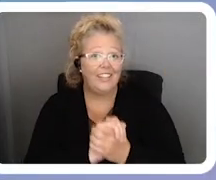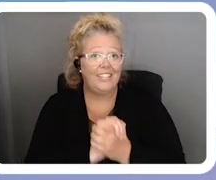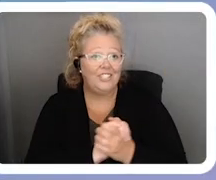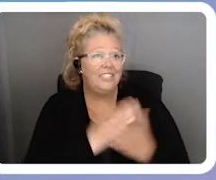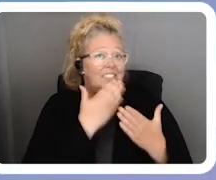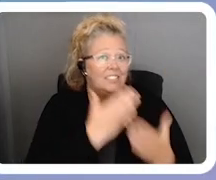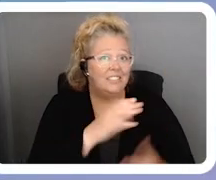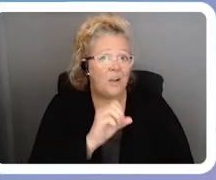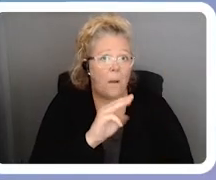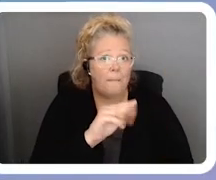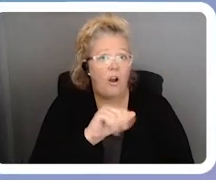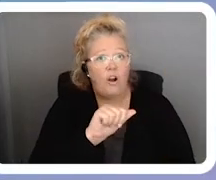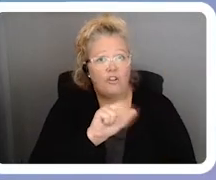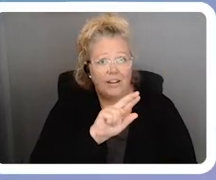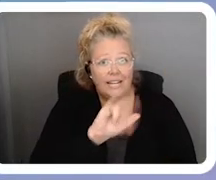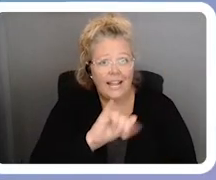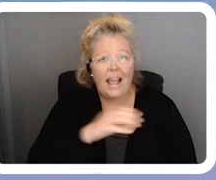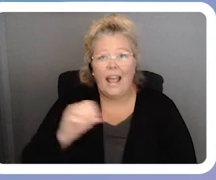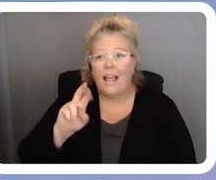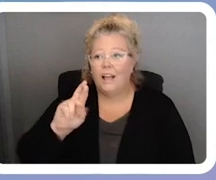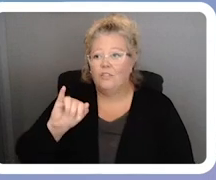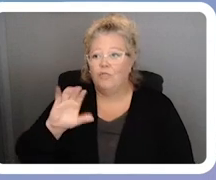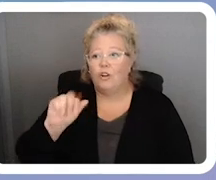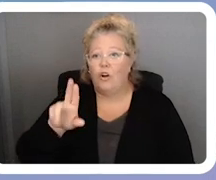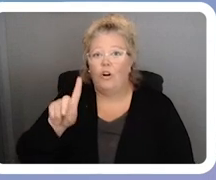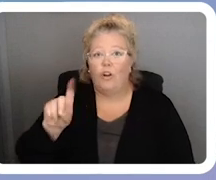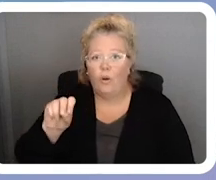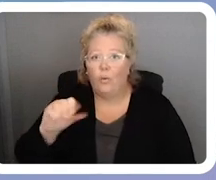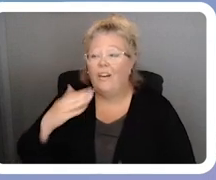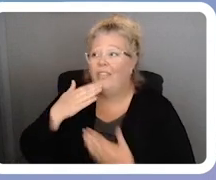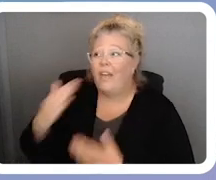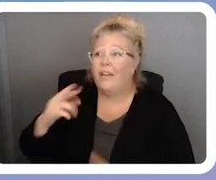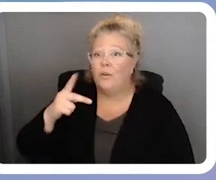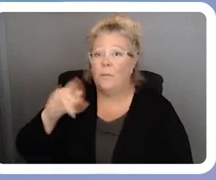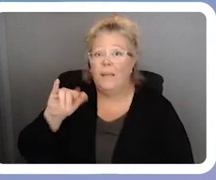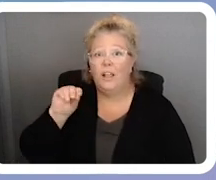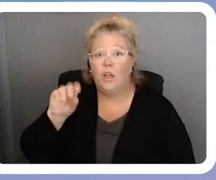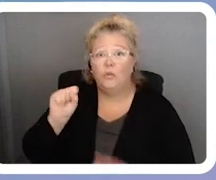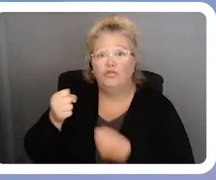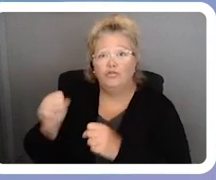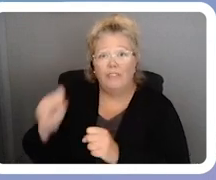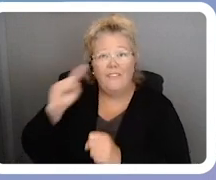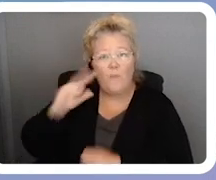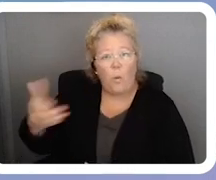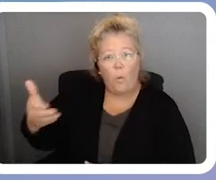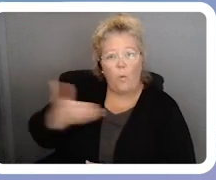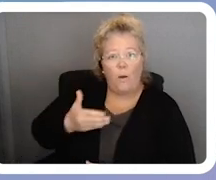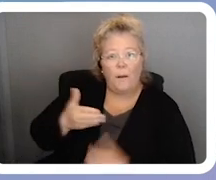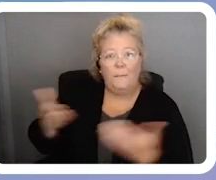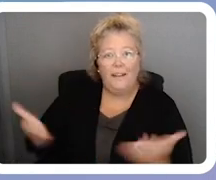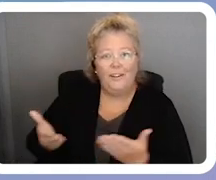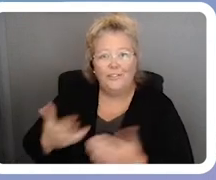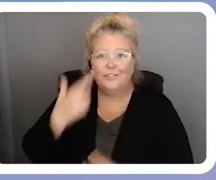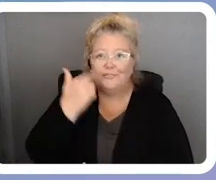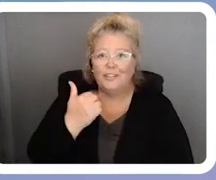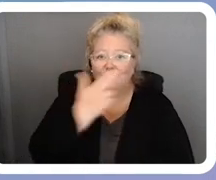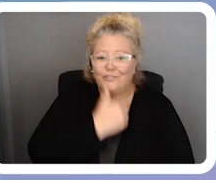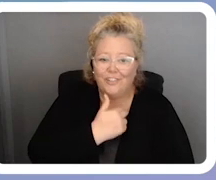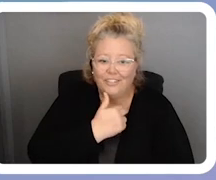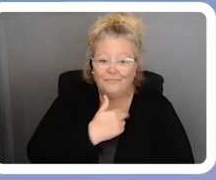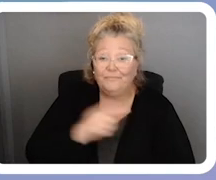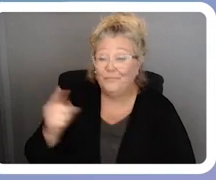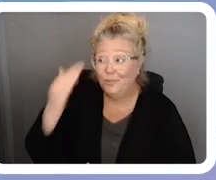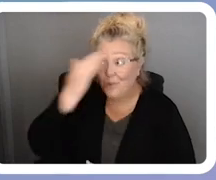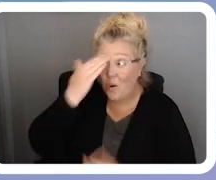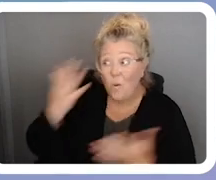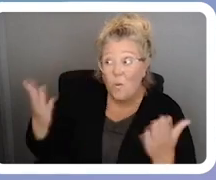Congratulations to Mari and Ricardo, and thank you to Pilos Street Tacos for welcoming us at your restaurant. Well, gosh, you